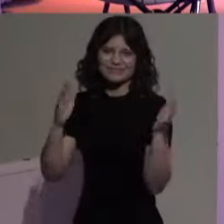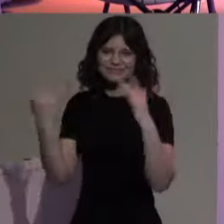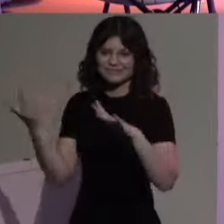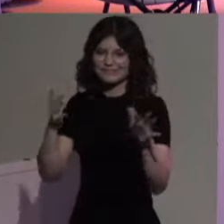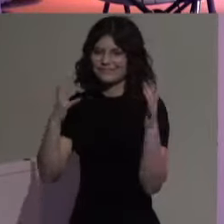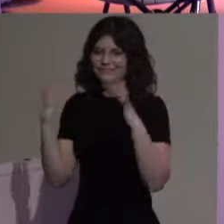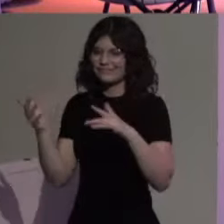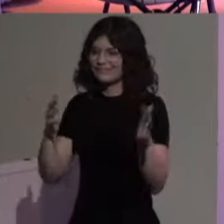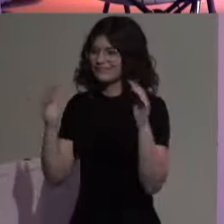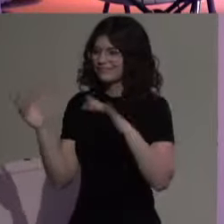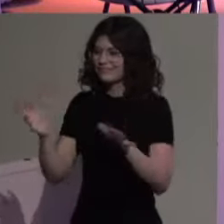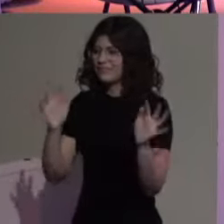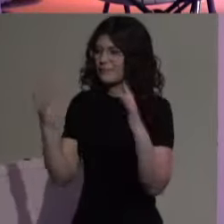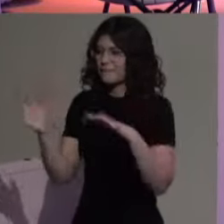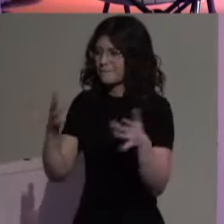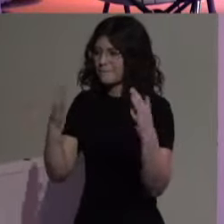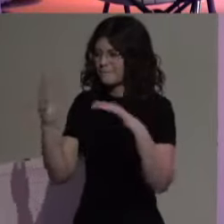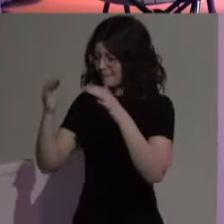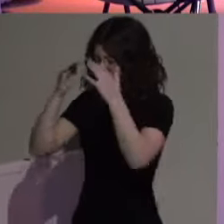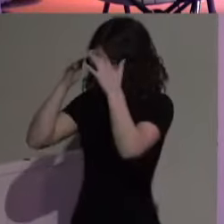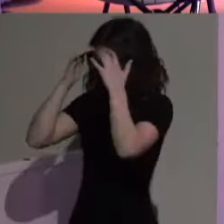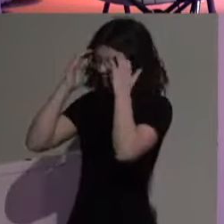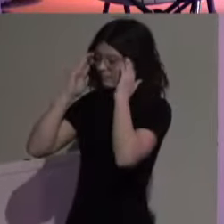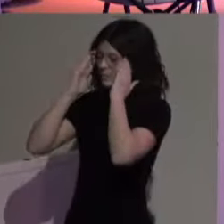Okay, good job.